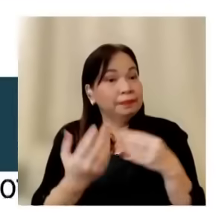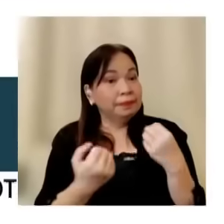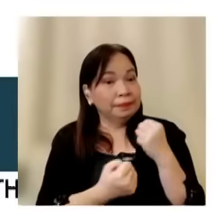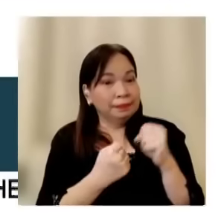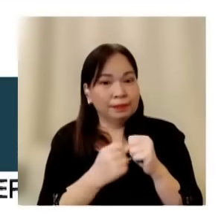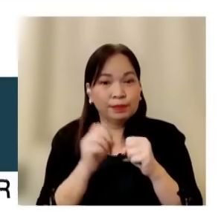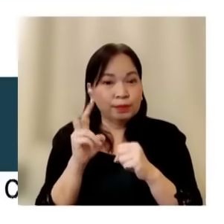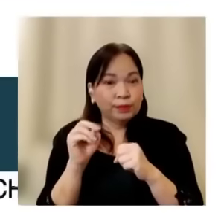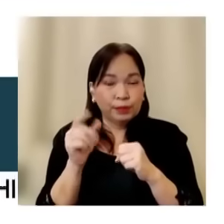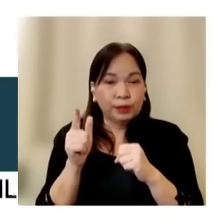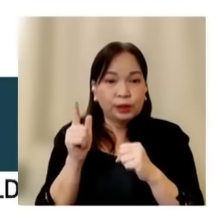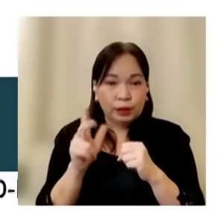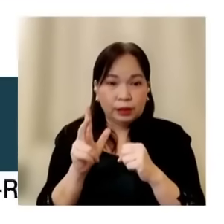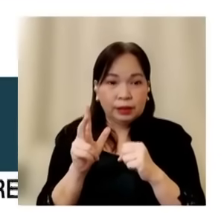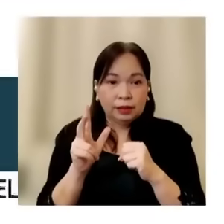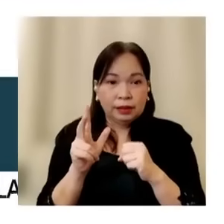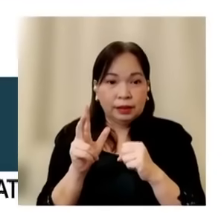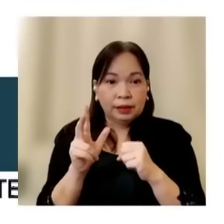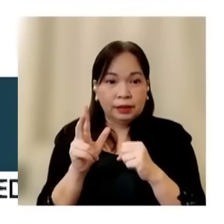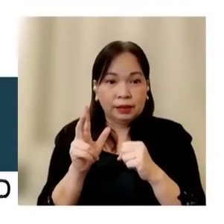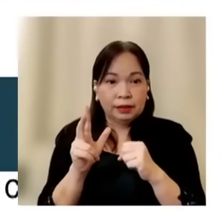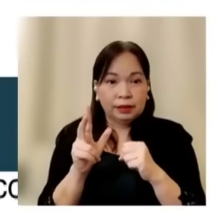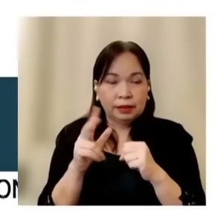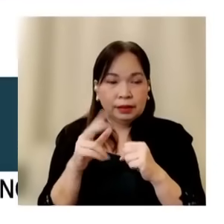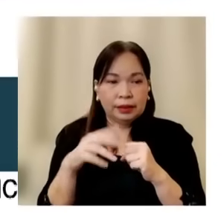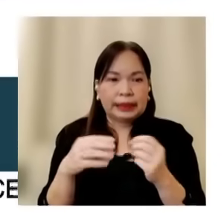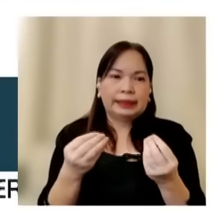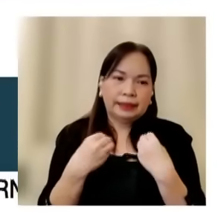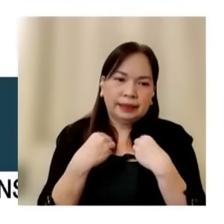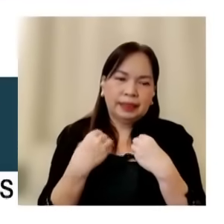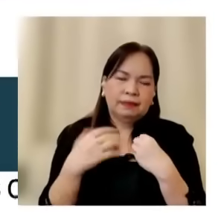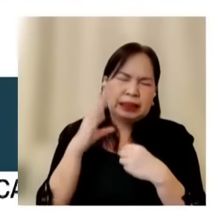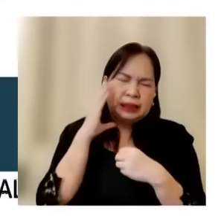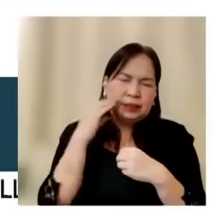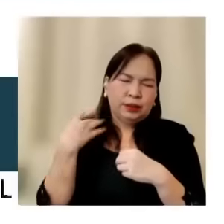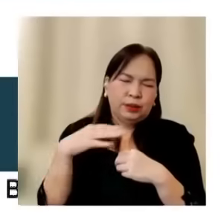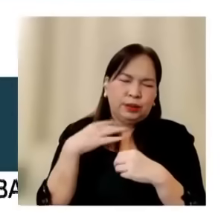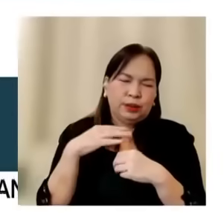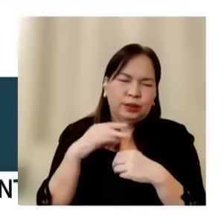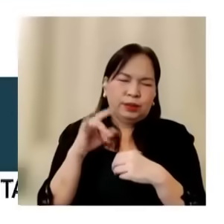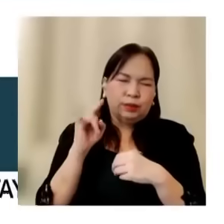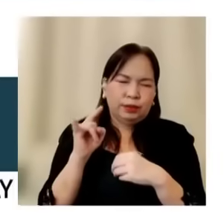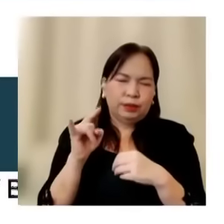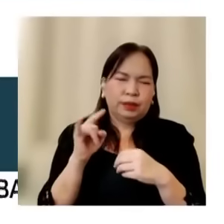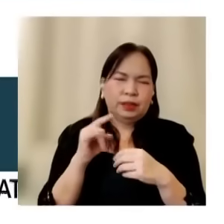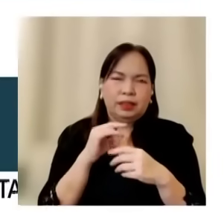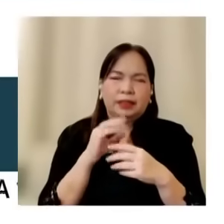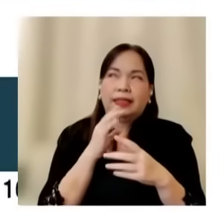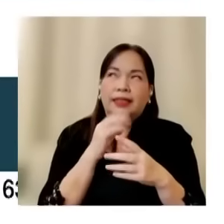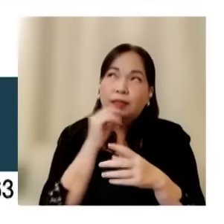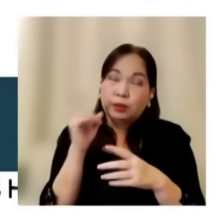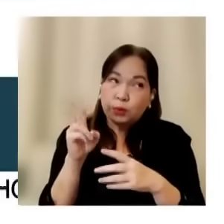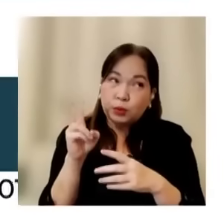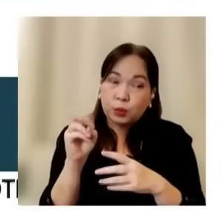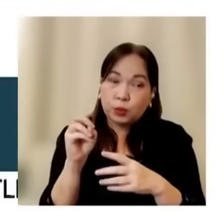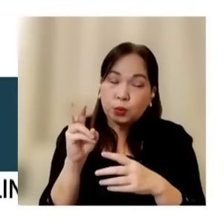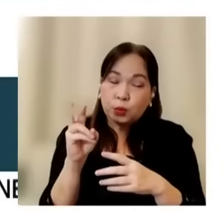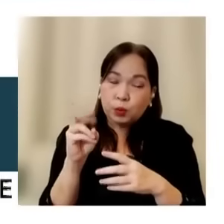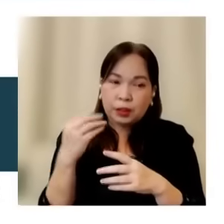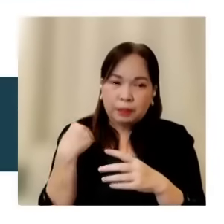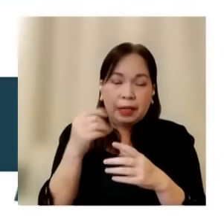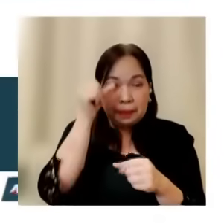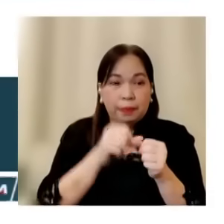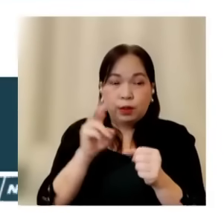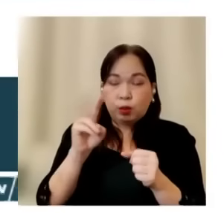2023, it gave our industry a lot, right? I'm not even talking about 2020, but 2023, you know, there were some bright sides